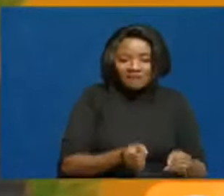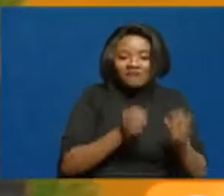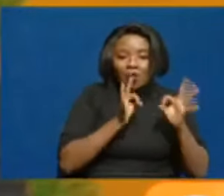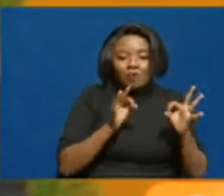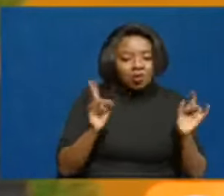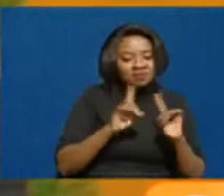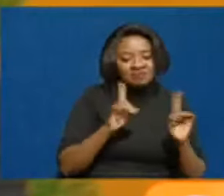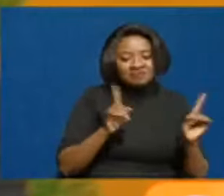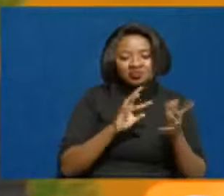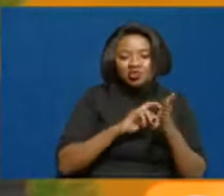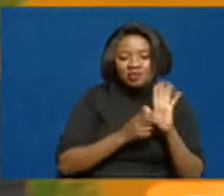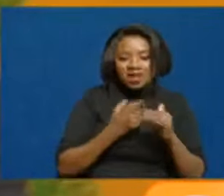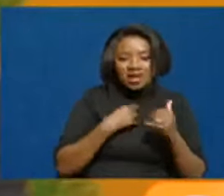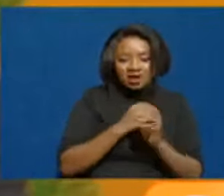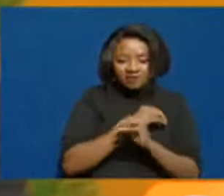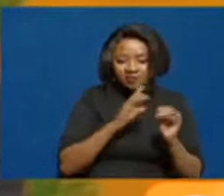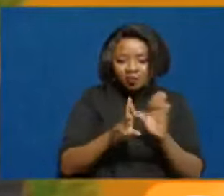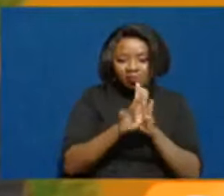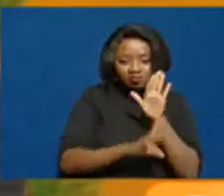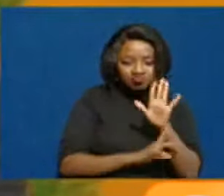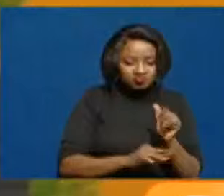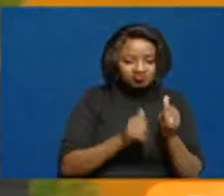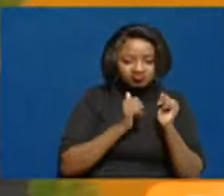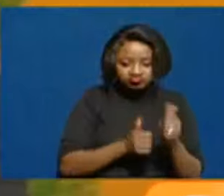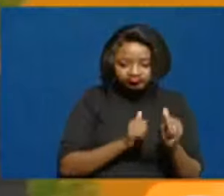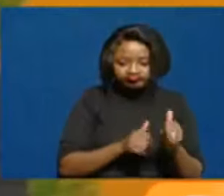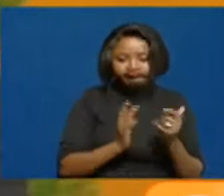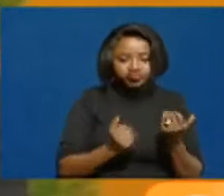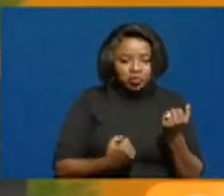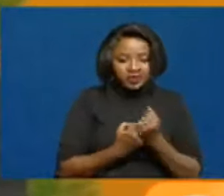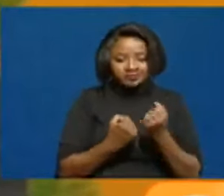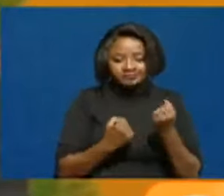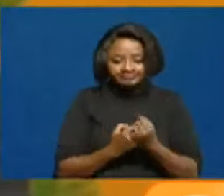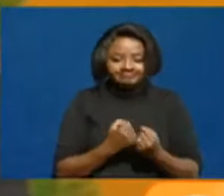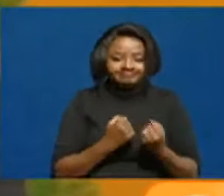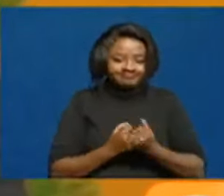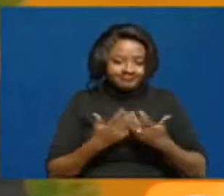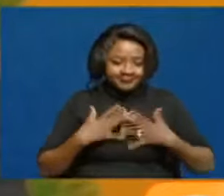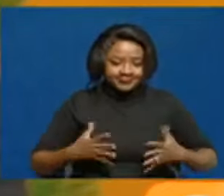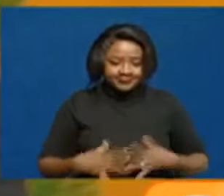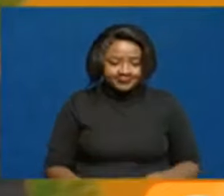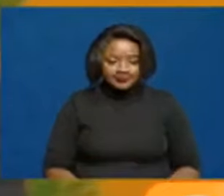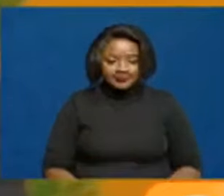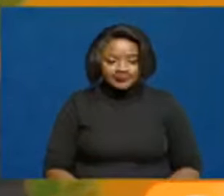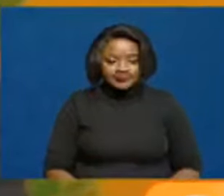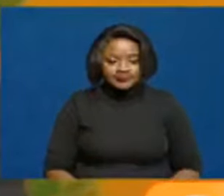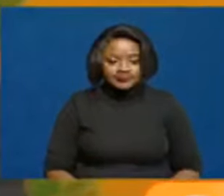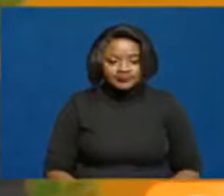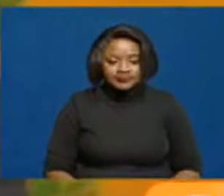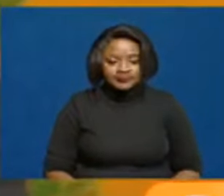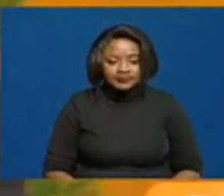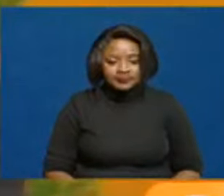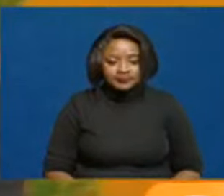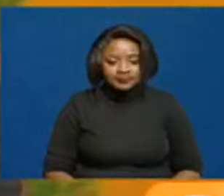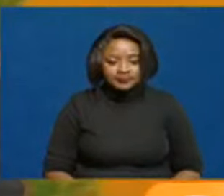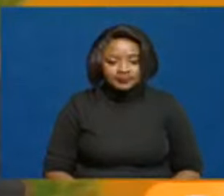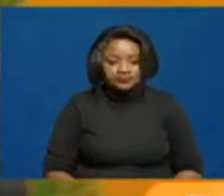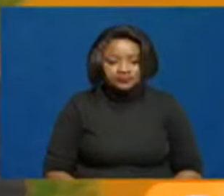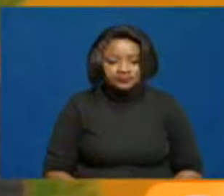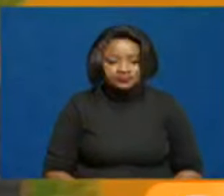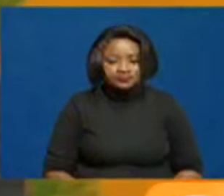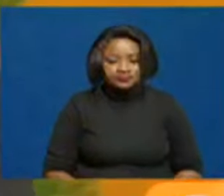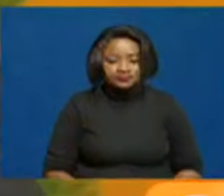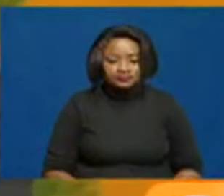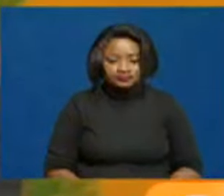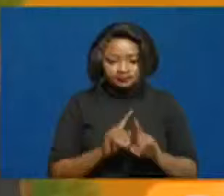the people to tap into the opportunity that this exists. The intention of the program is to support build